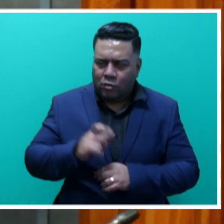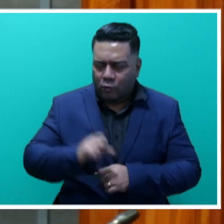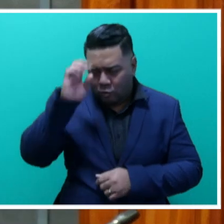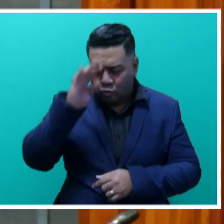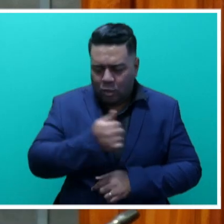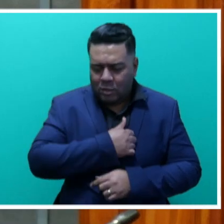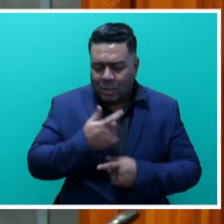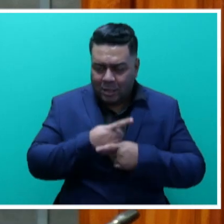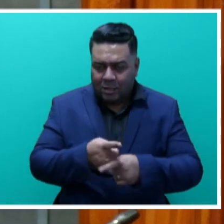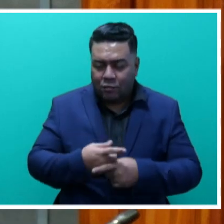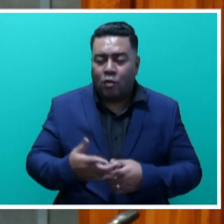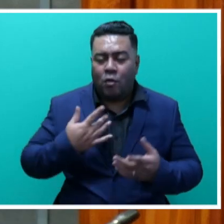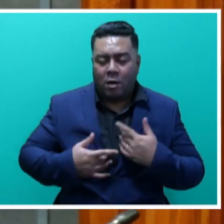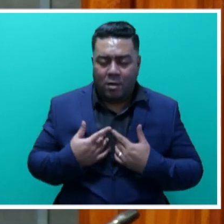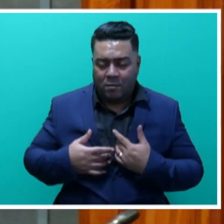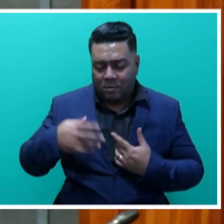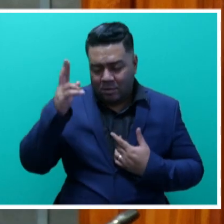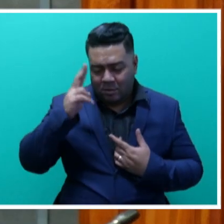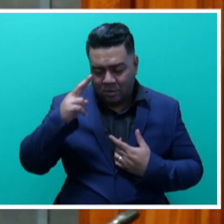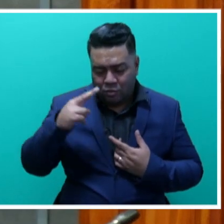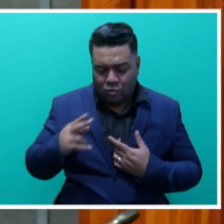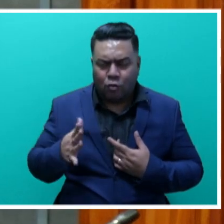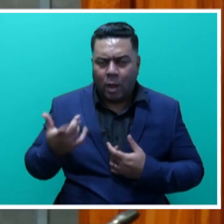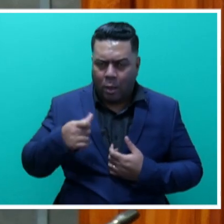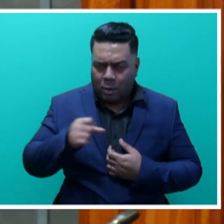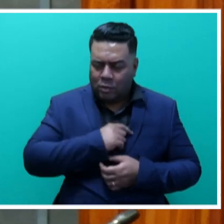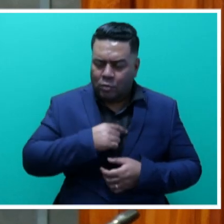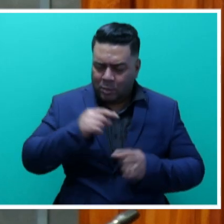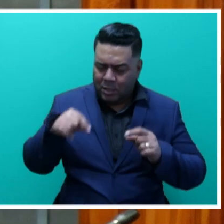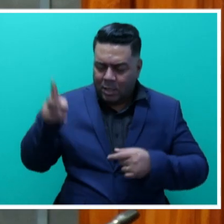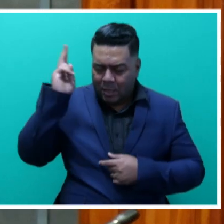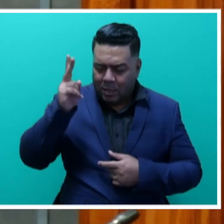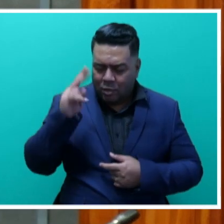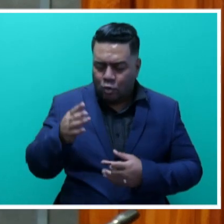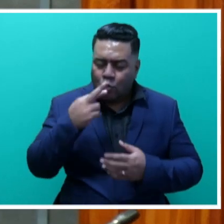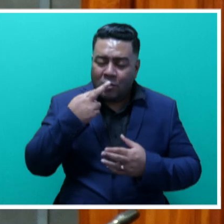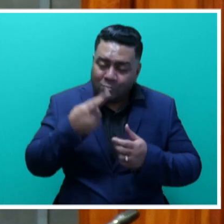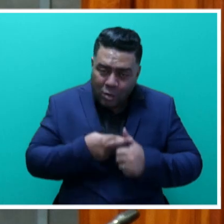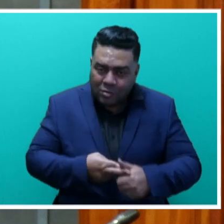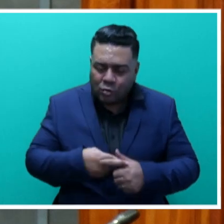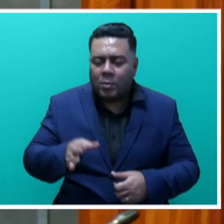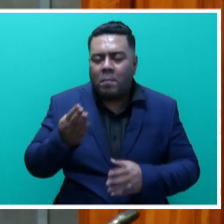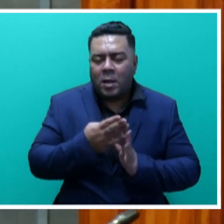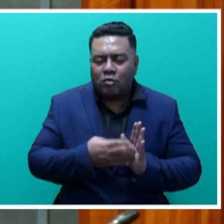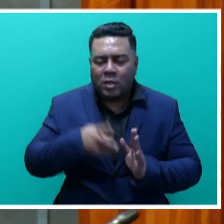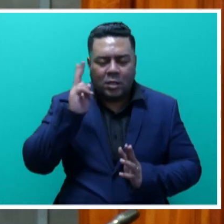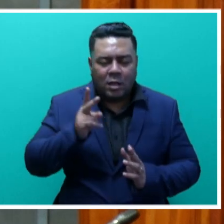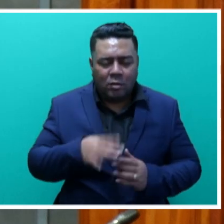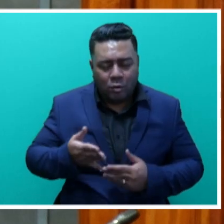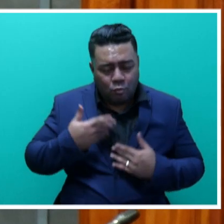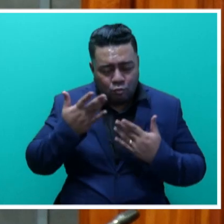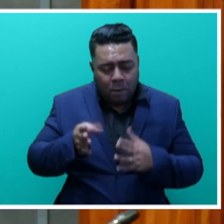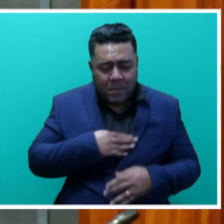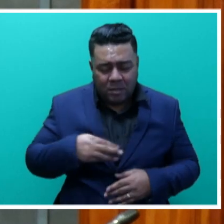over our nation and our lives, allowing us to be here again and to respond to the budget address delivered by the Honourable